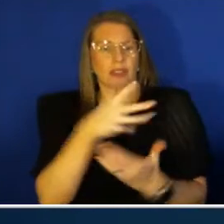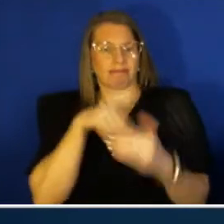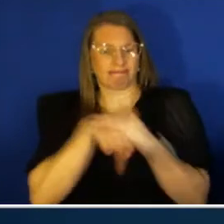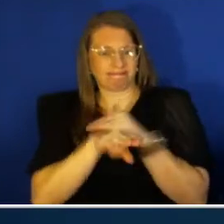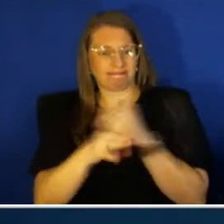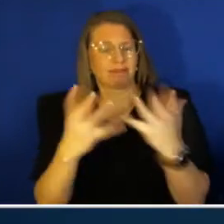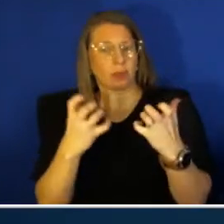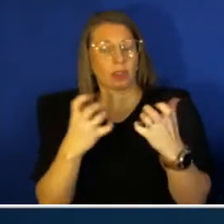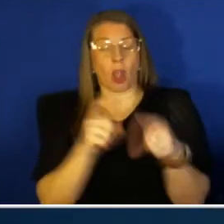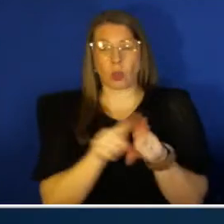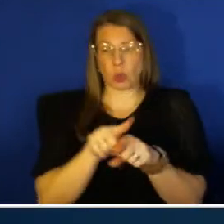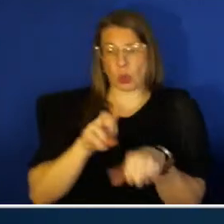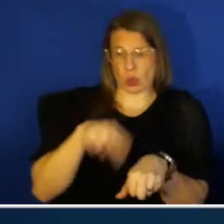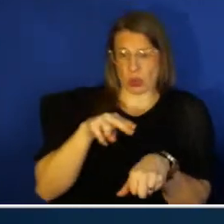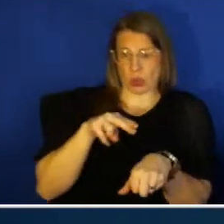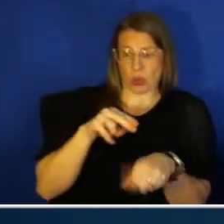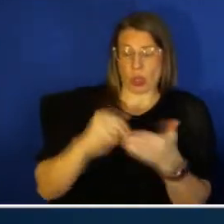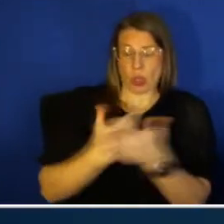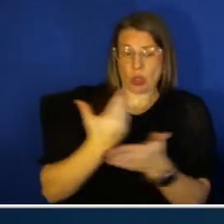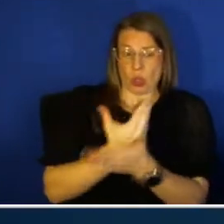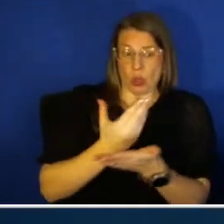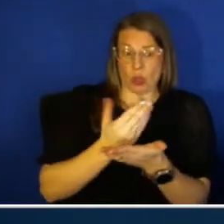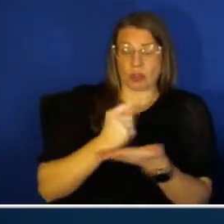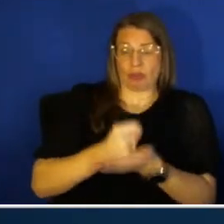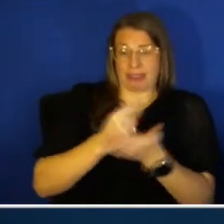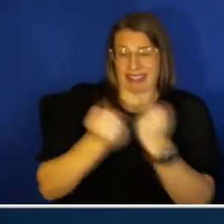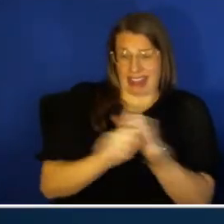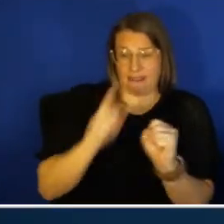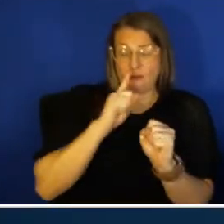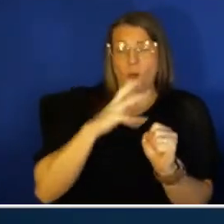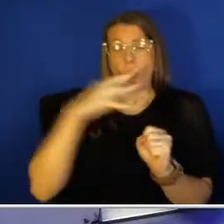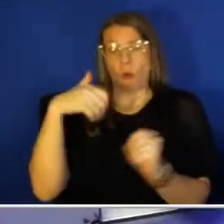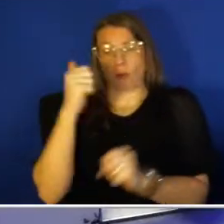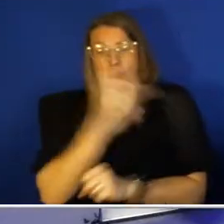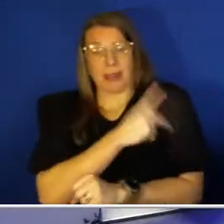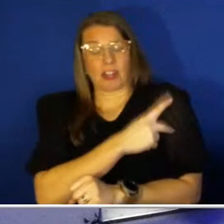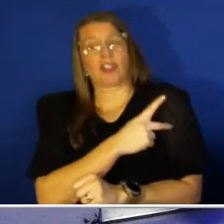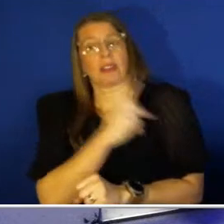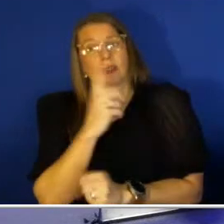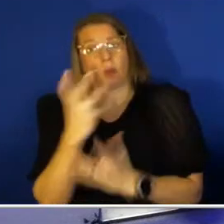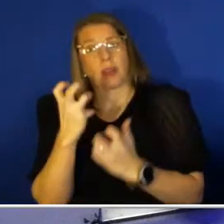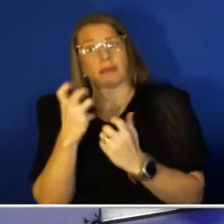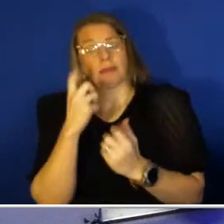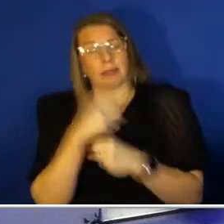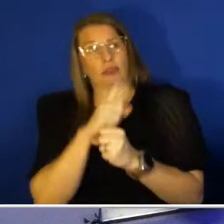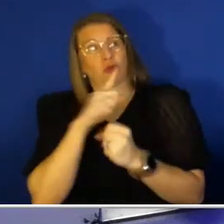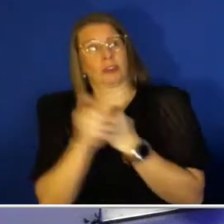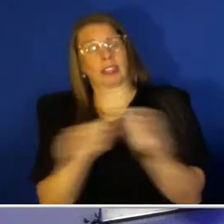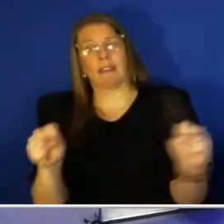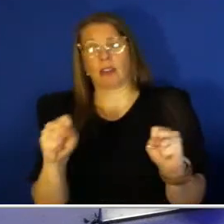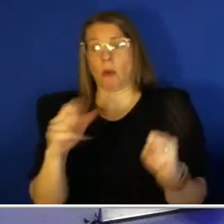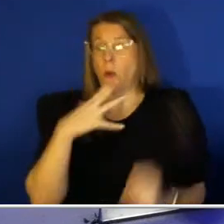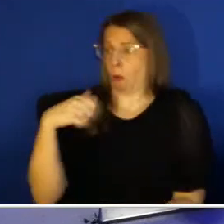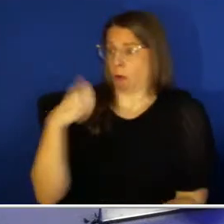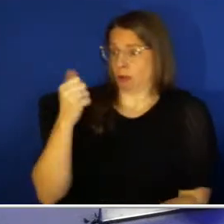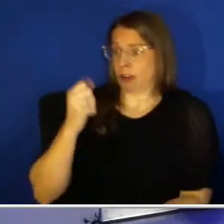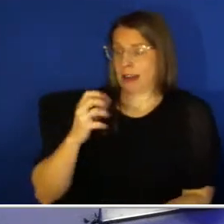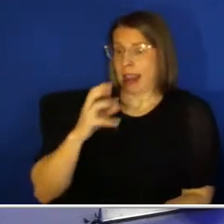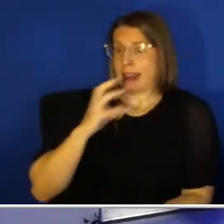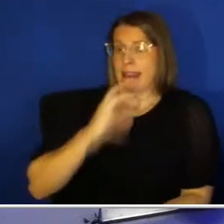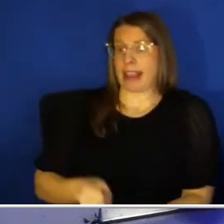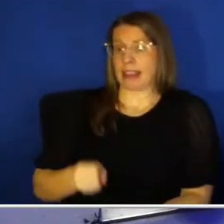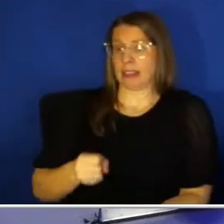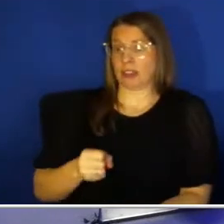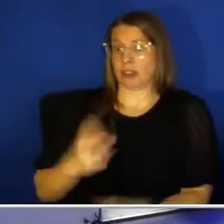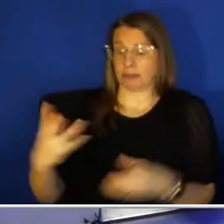safe for older patients. And so I really think it's getting much better. Yeah, and I think, somebody of an older age, that could be their legacy, entering into a trial